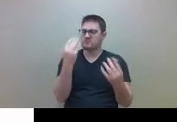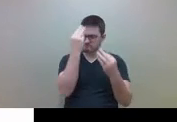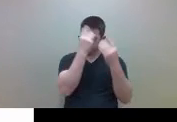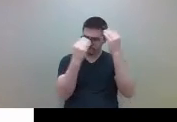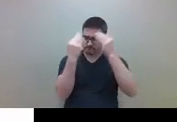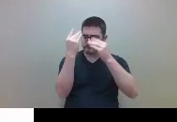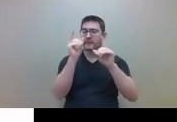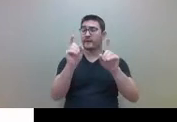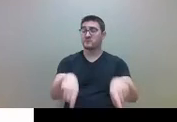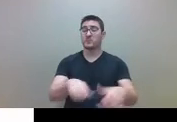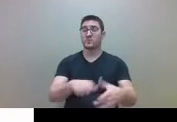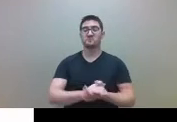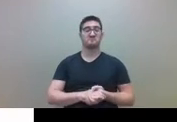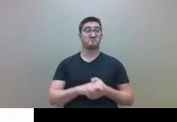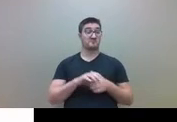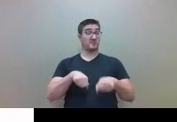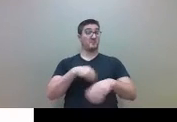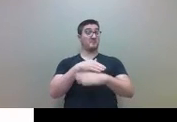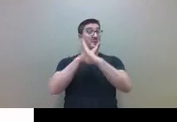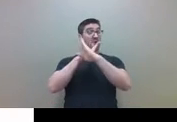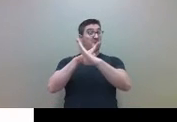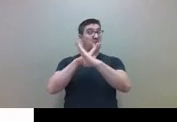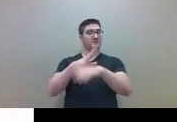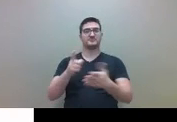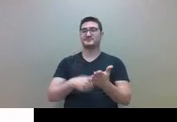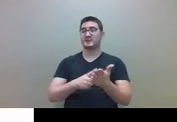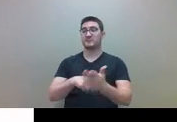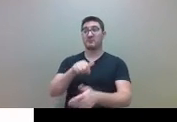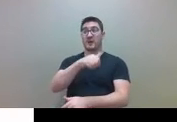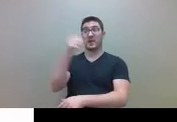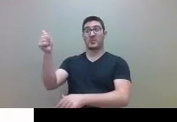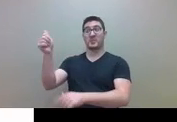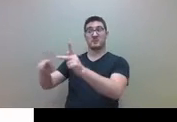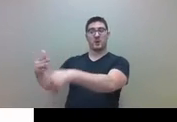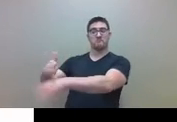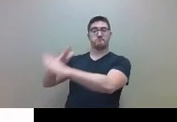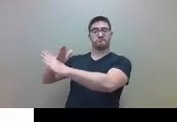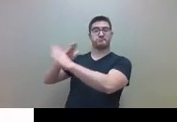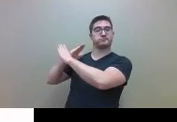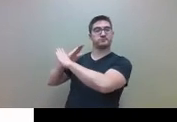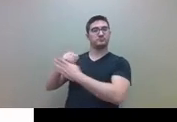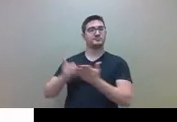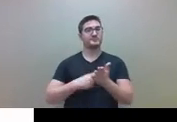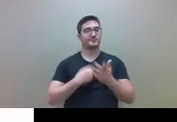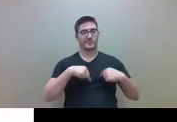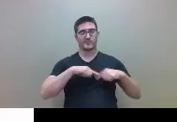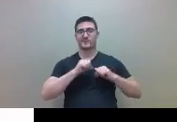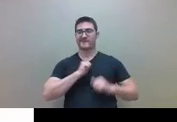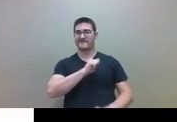are made by us. And so we've got to reevaluate, if I'm going to get help,